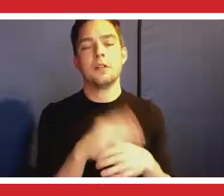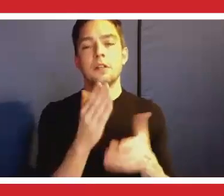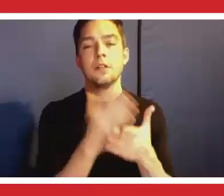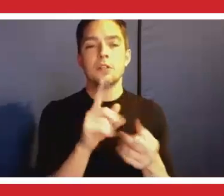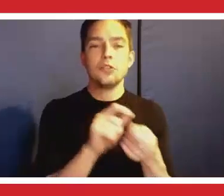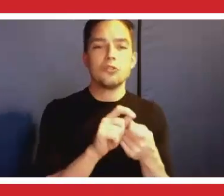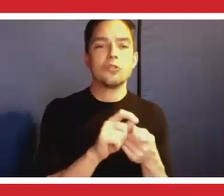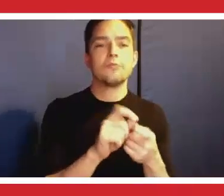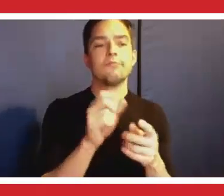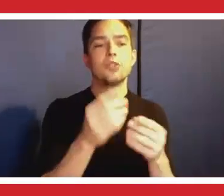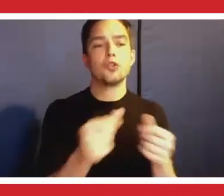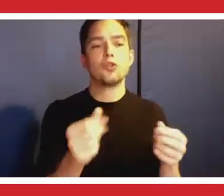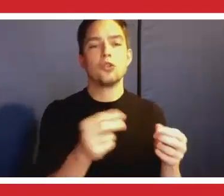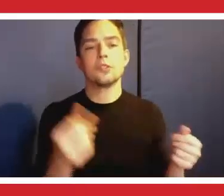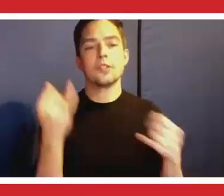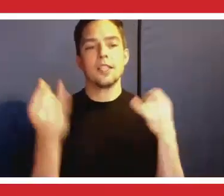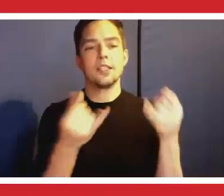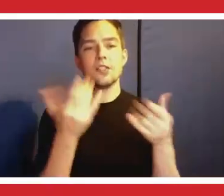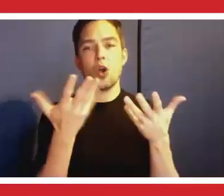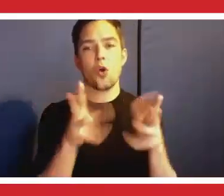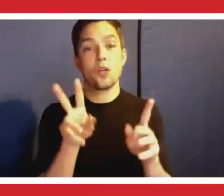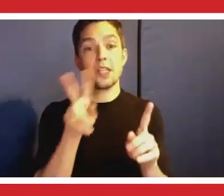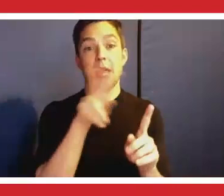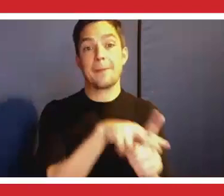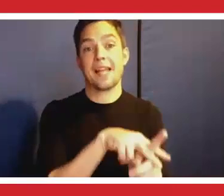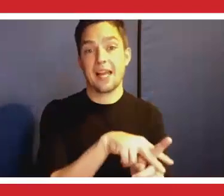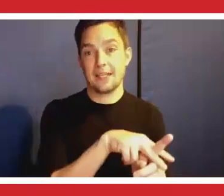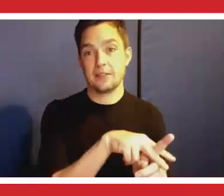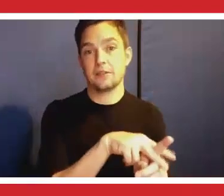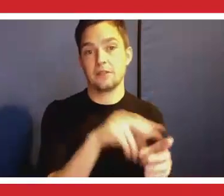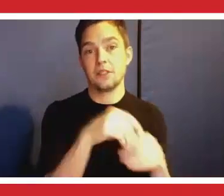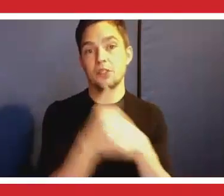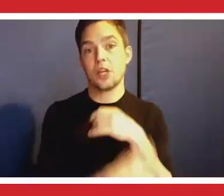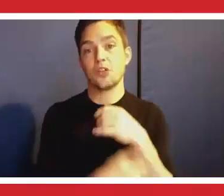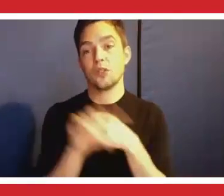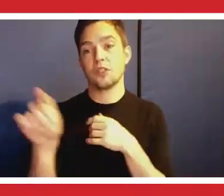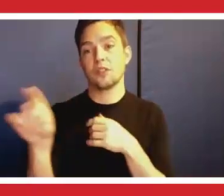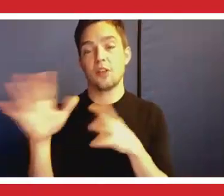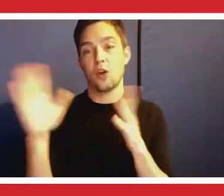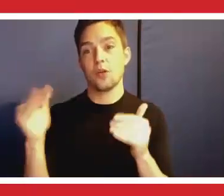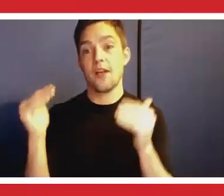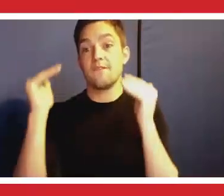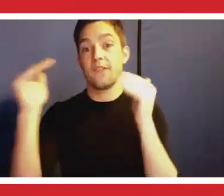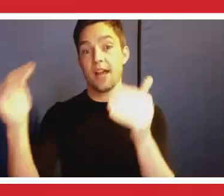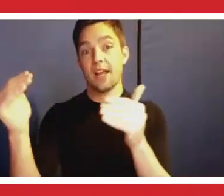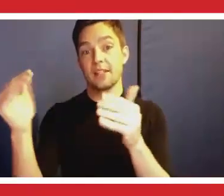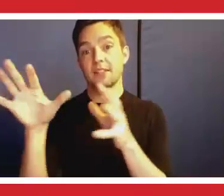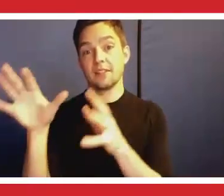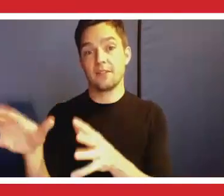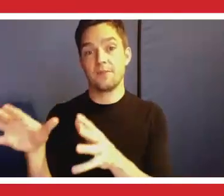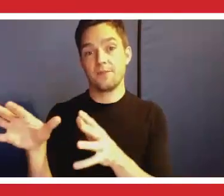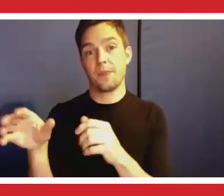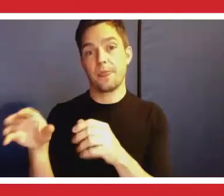certain ideas that we are already applying in countries that are already advanced, let me say this way, in